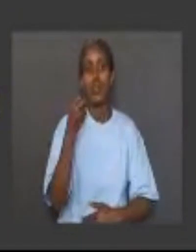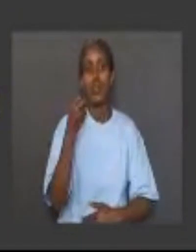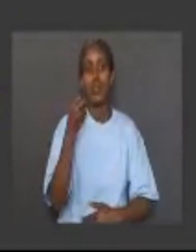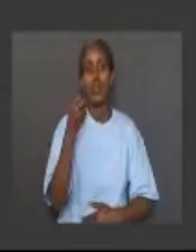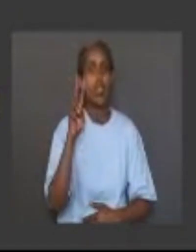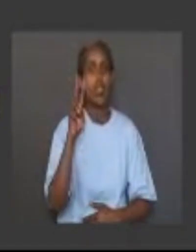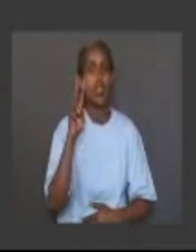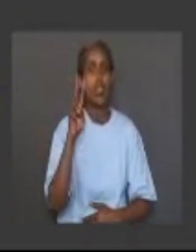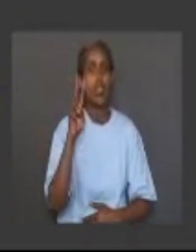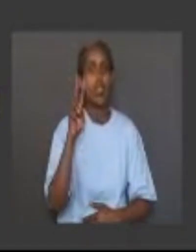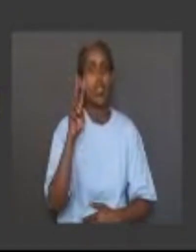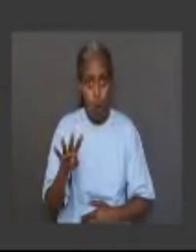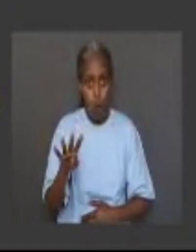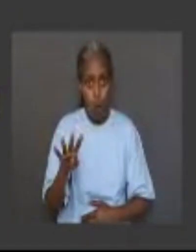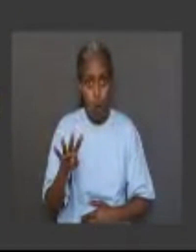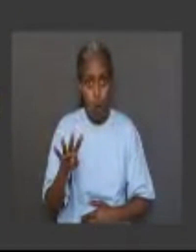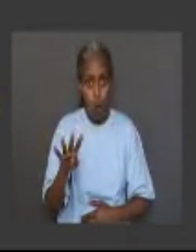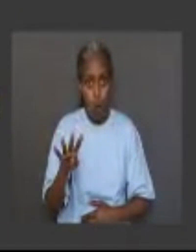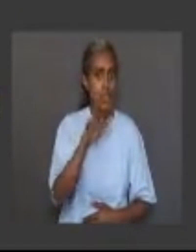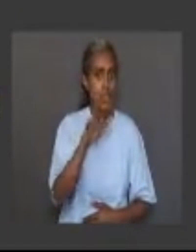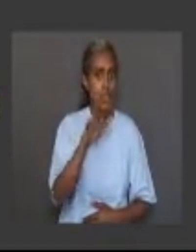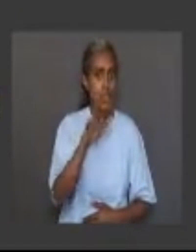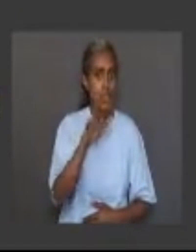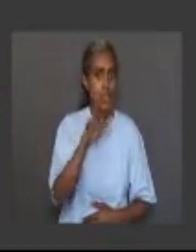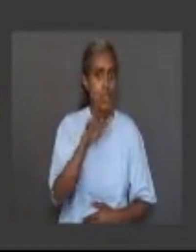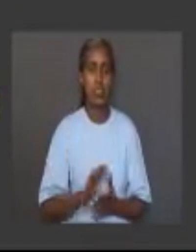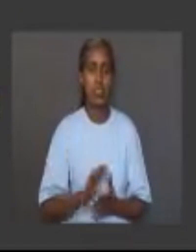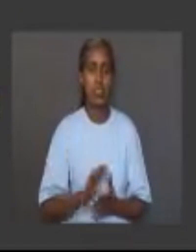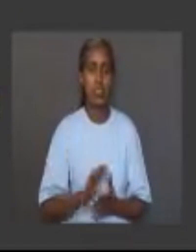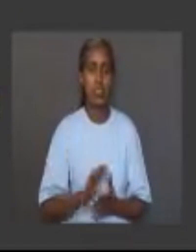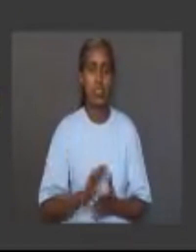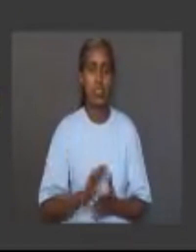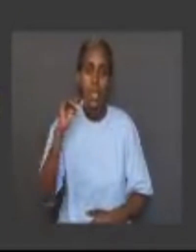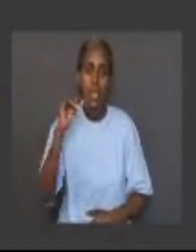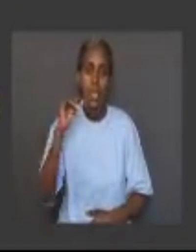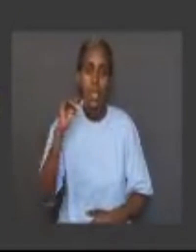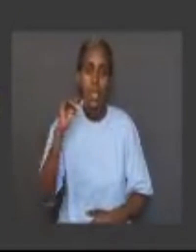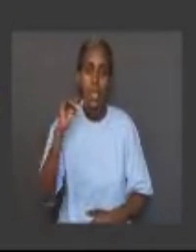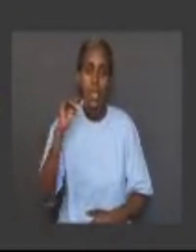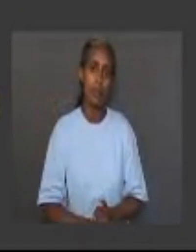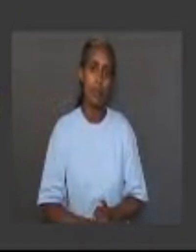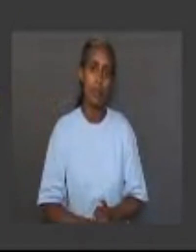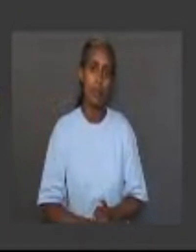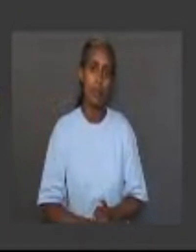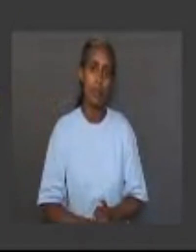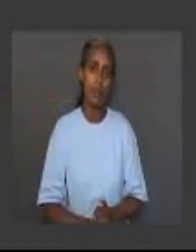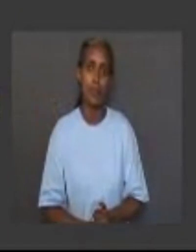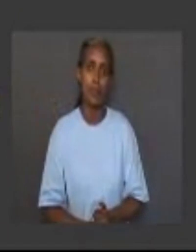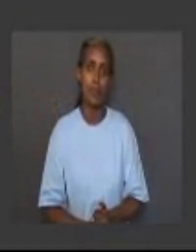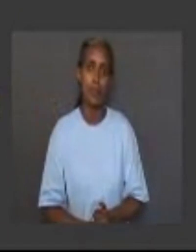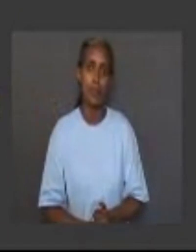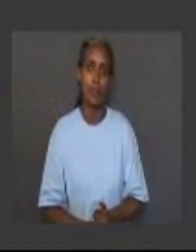12, 24, 36, and so on.